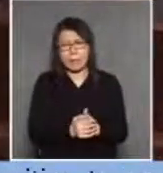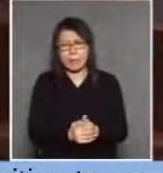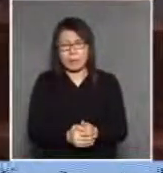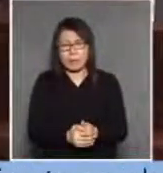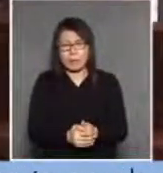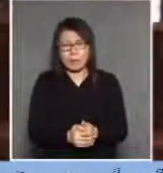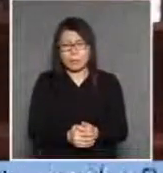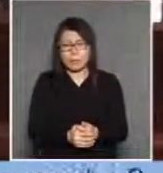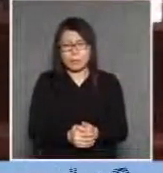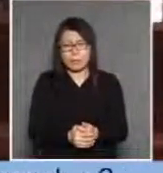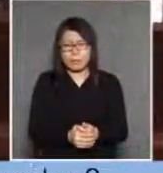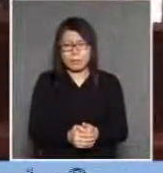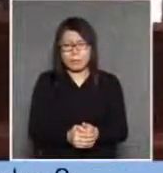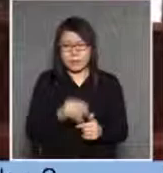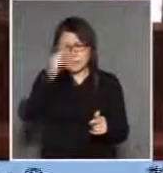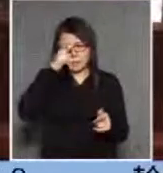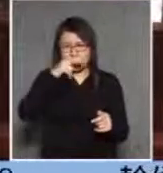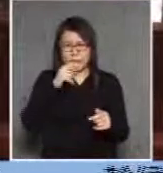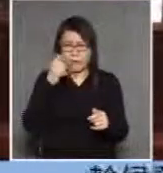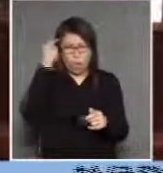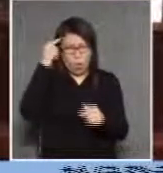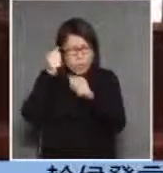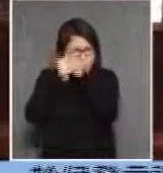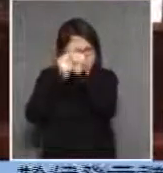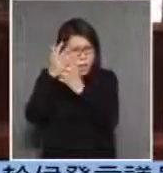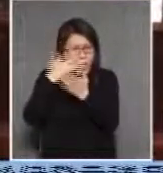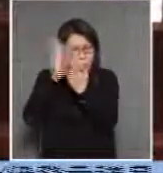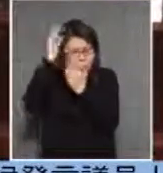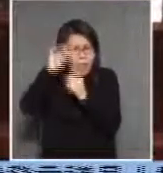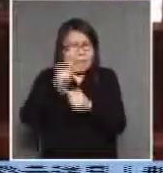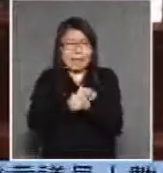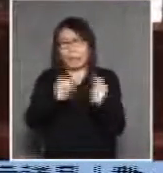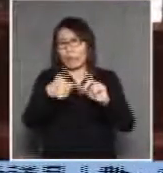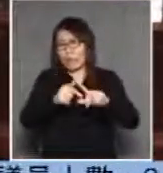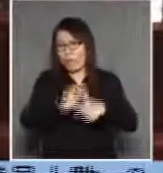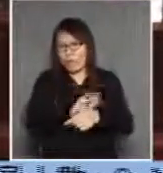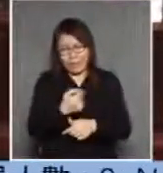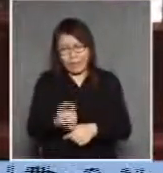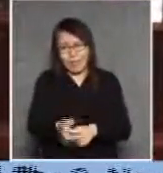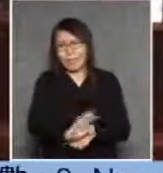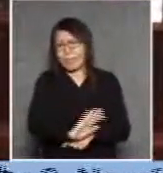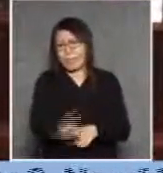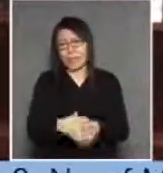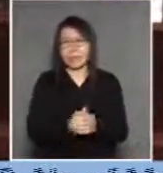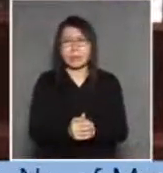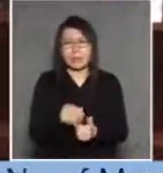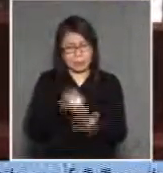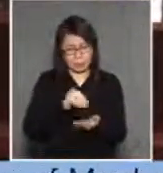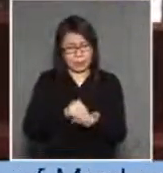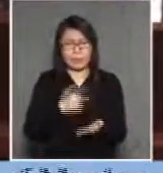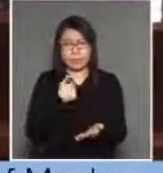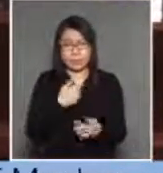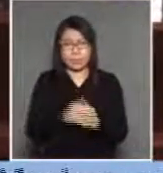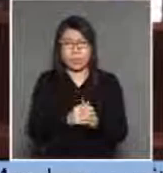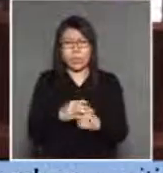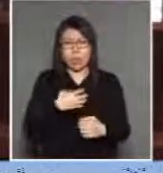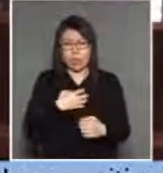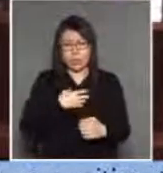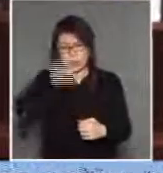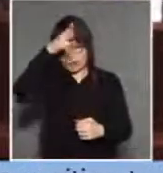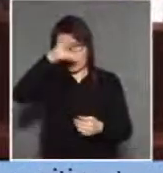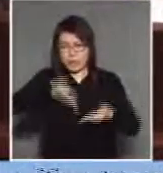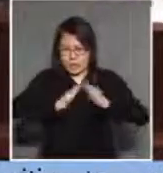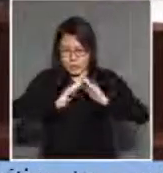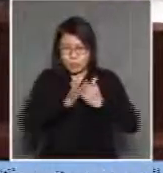should we not let young people see the whole picture? We shouldn't allow young people to be